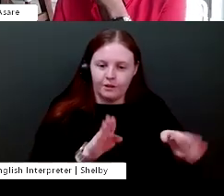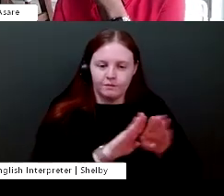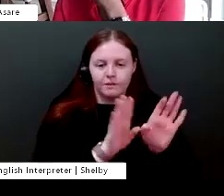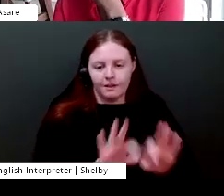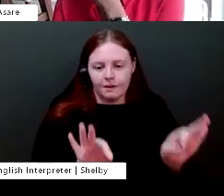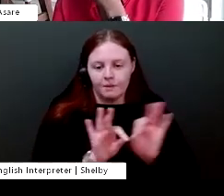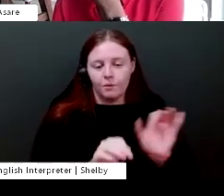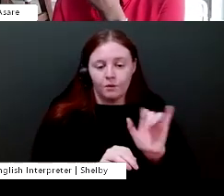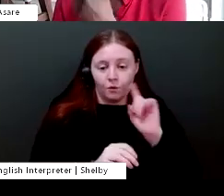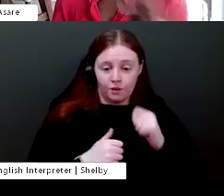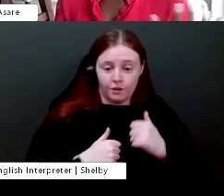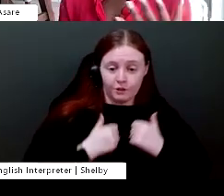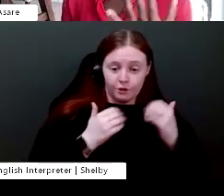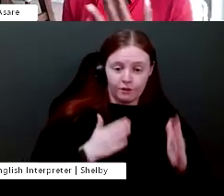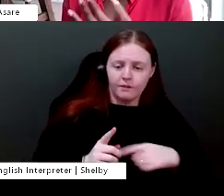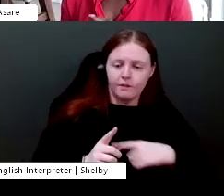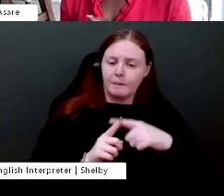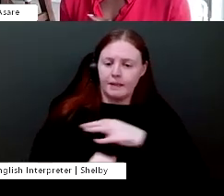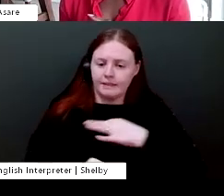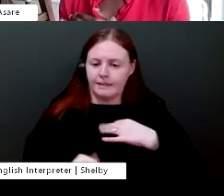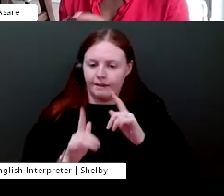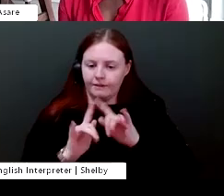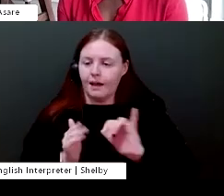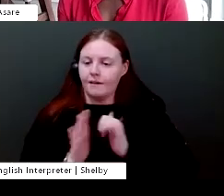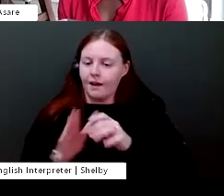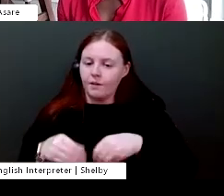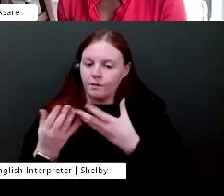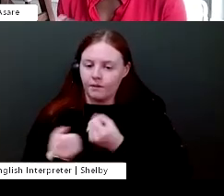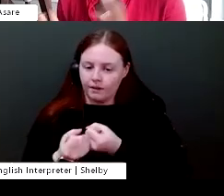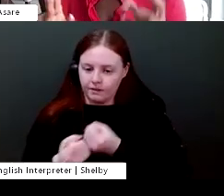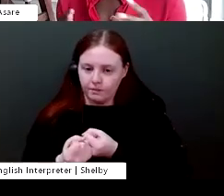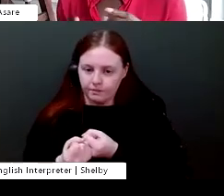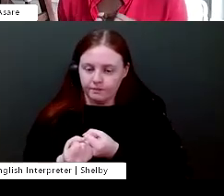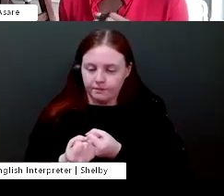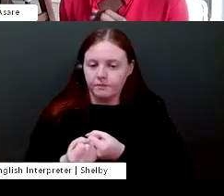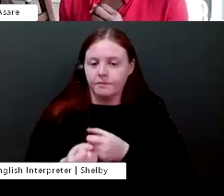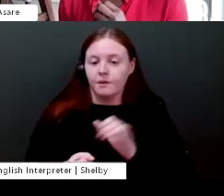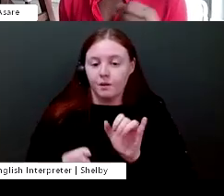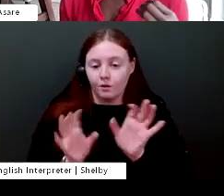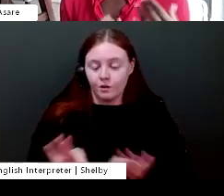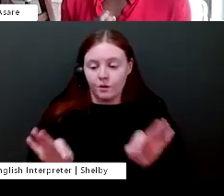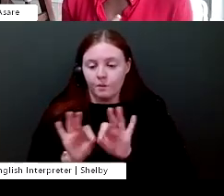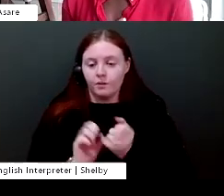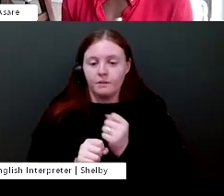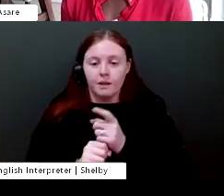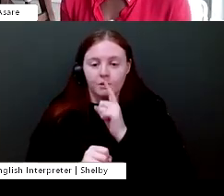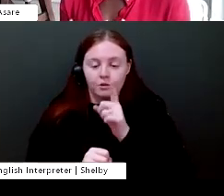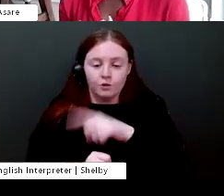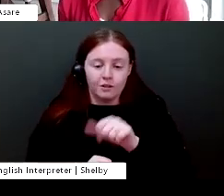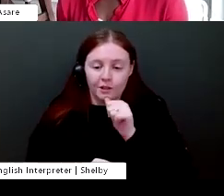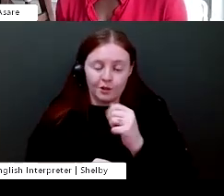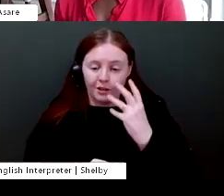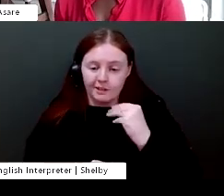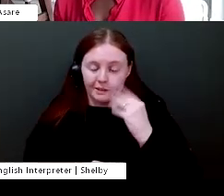vital role in how they deliver peer support, but it also plays a vital role in making sure that they don't experience vicarious